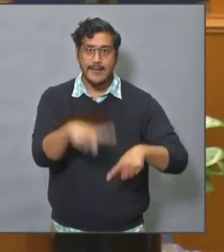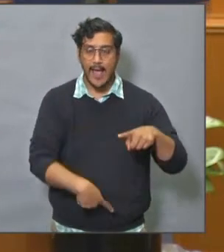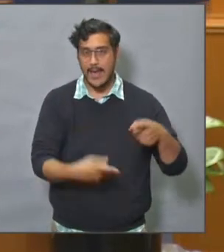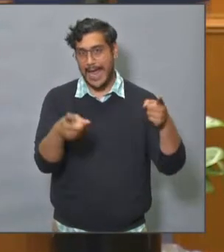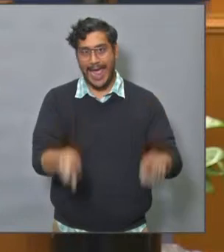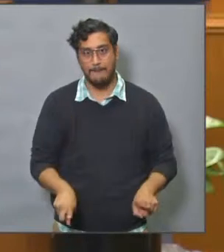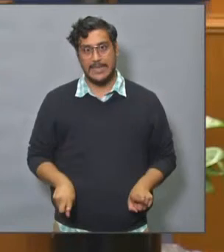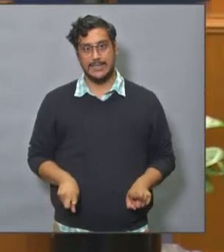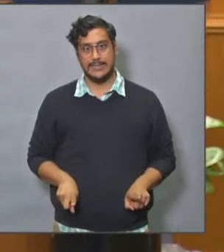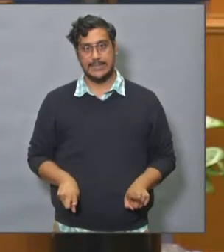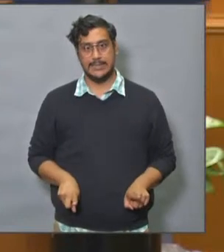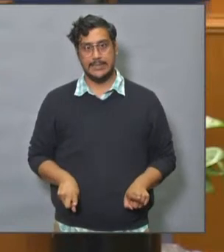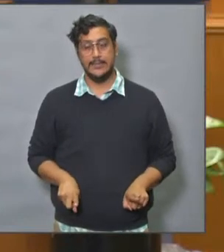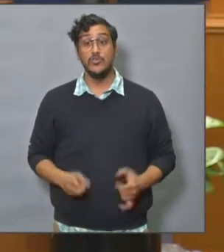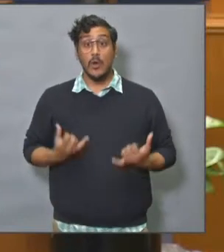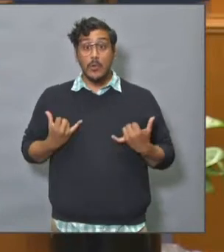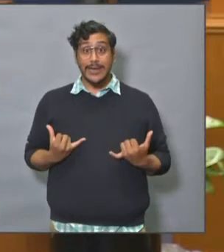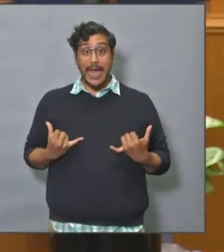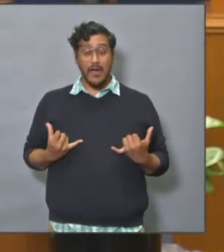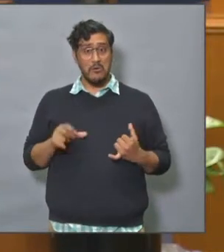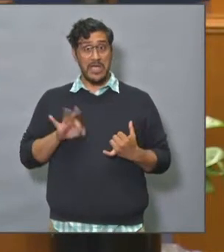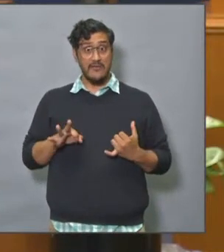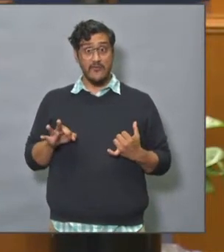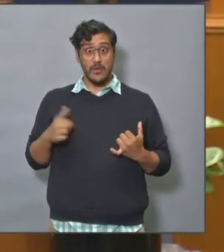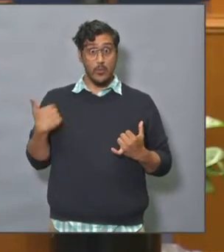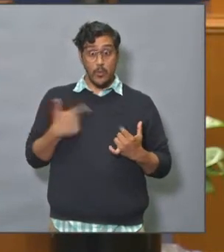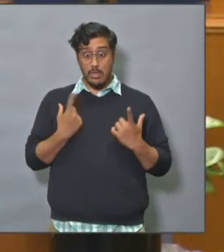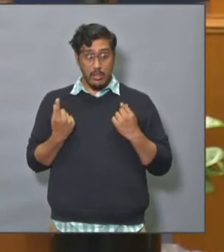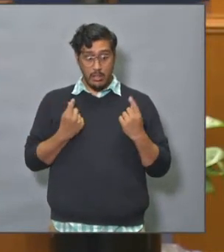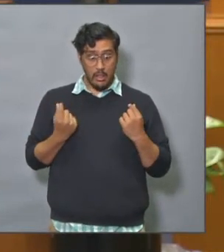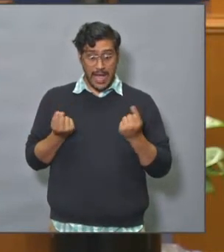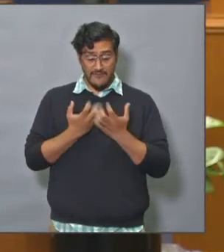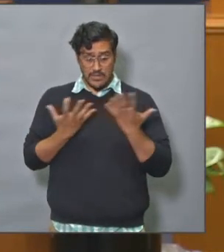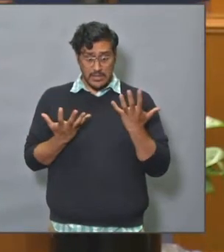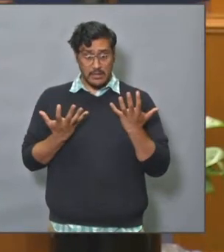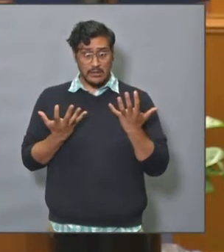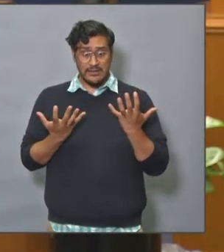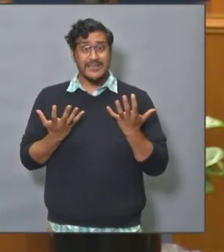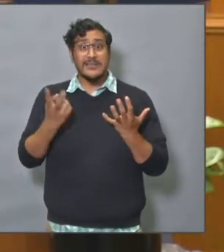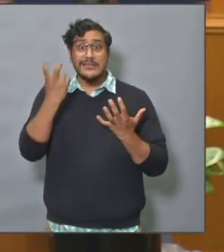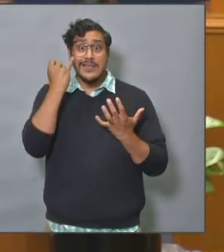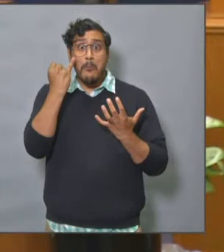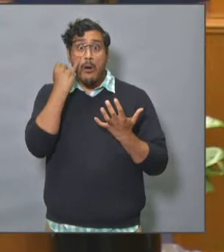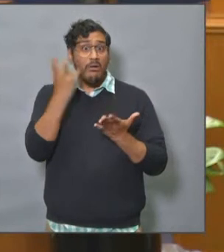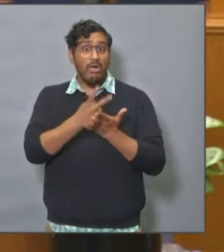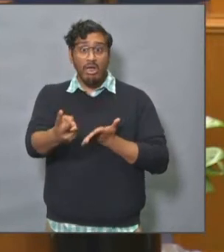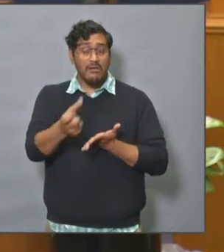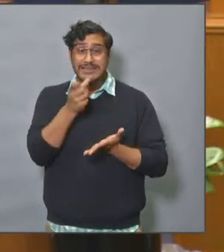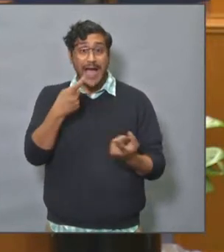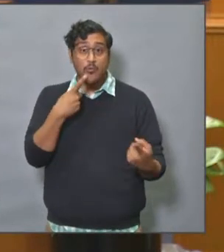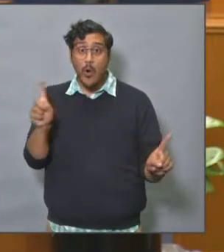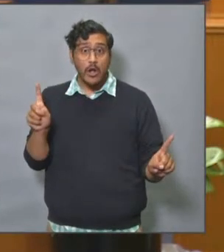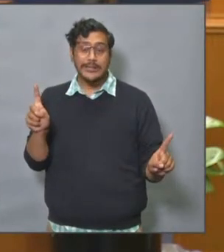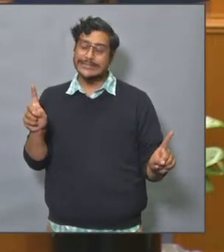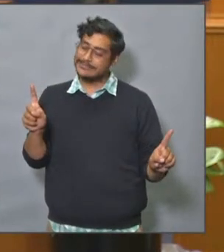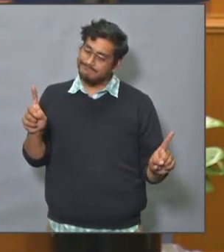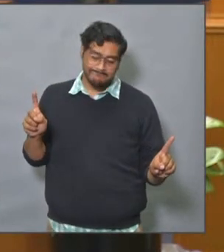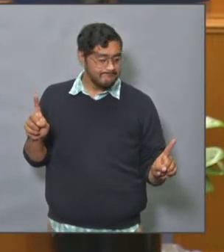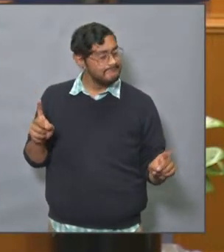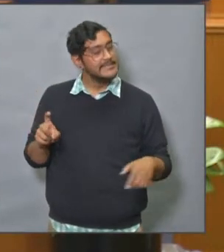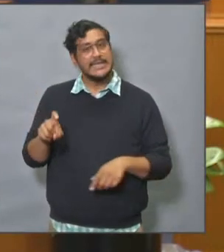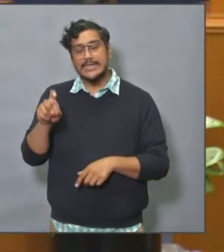we're trying to take collectively don't work to stop us from getting there, we're going to have to dig deeper into the